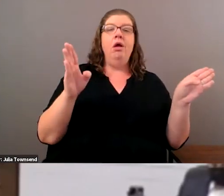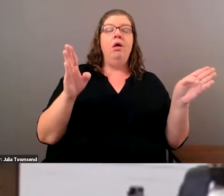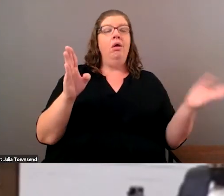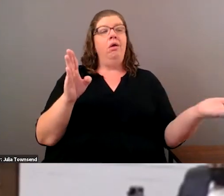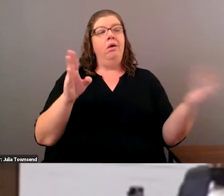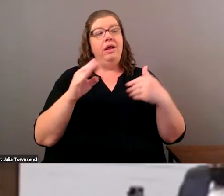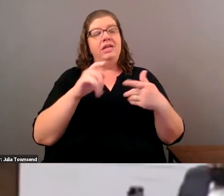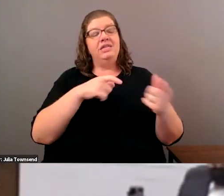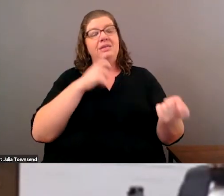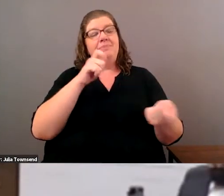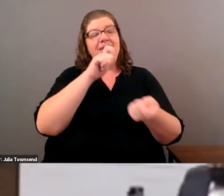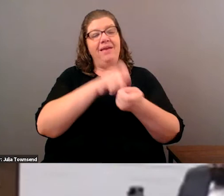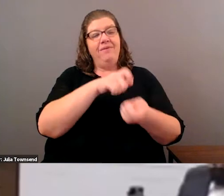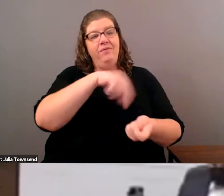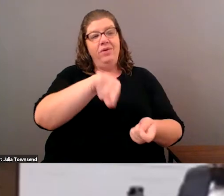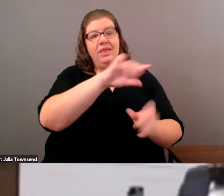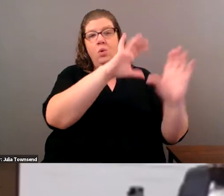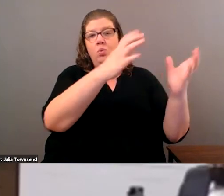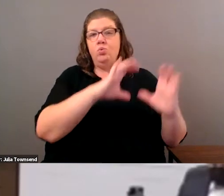this action.